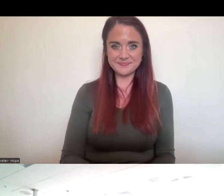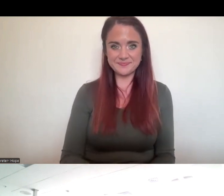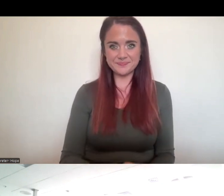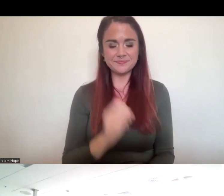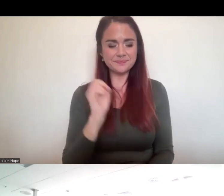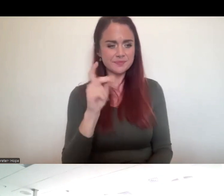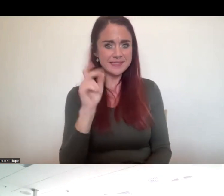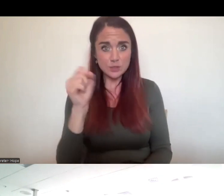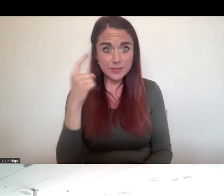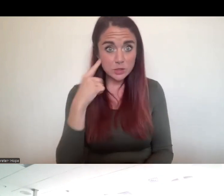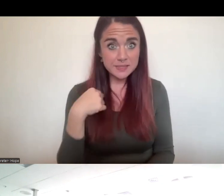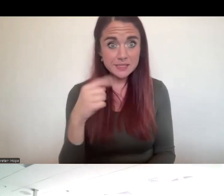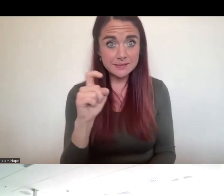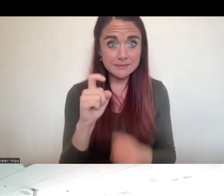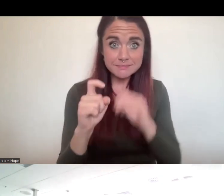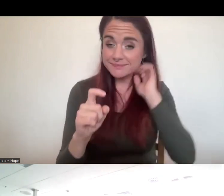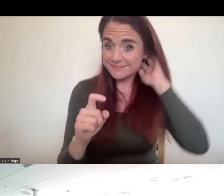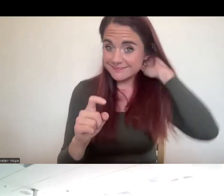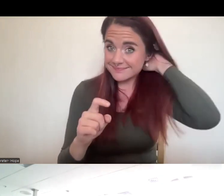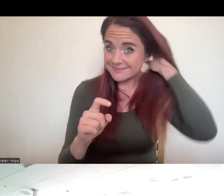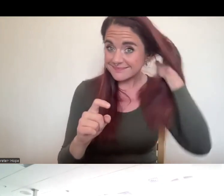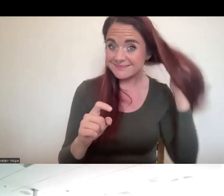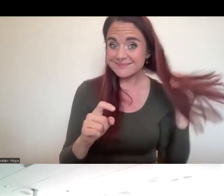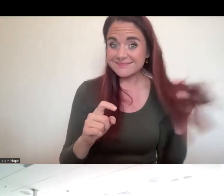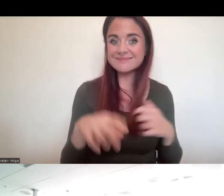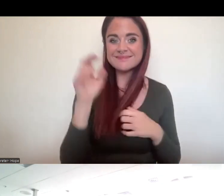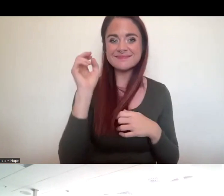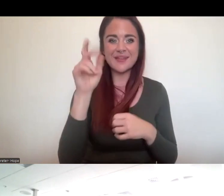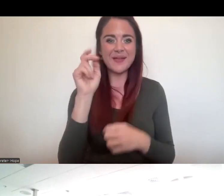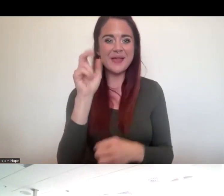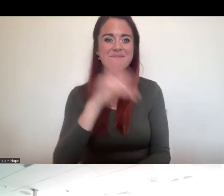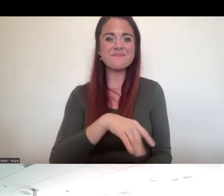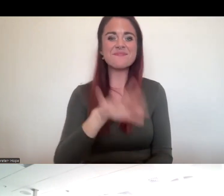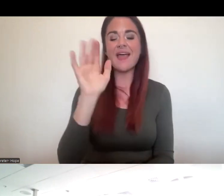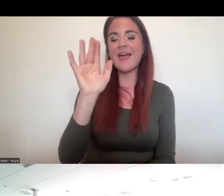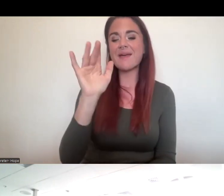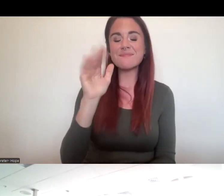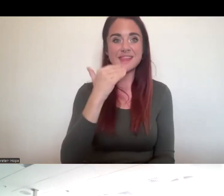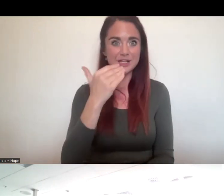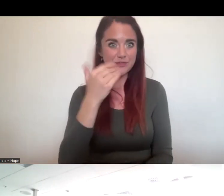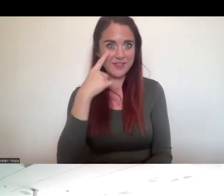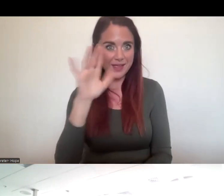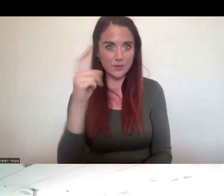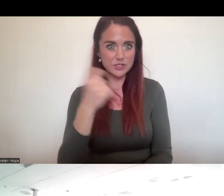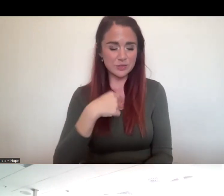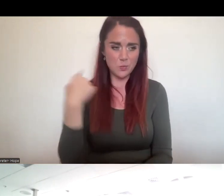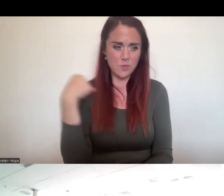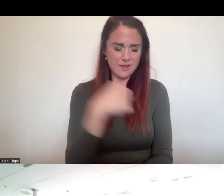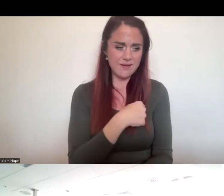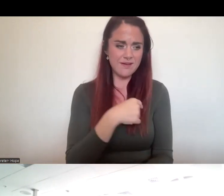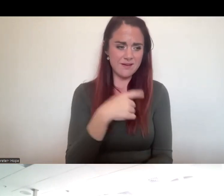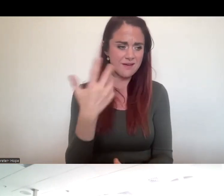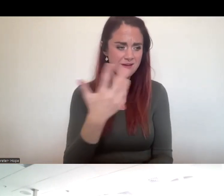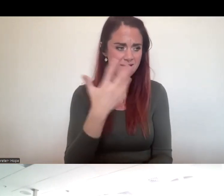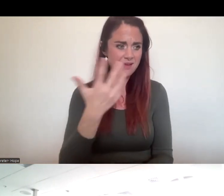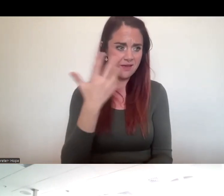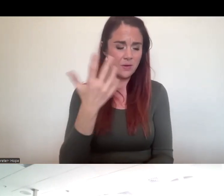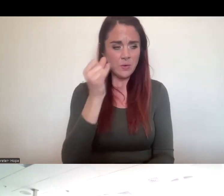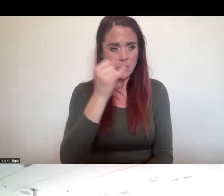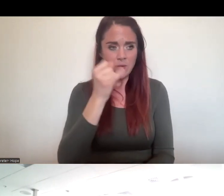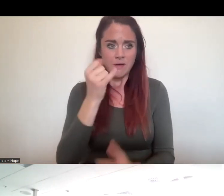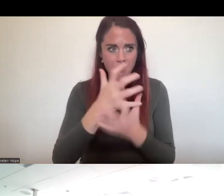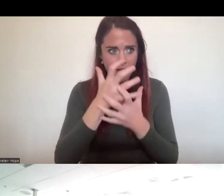Okay, can you hear me, right? Thank you for the question. We have like a long road ahead of